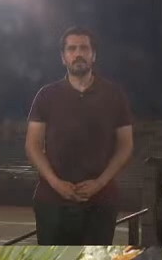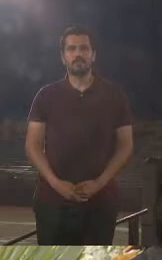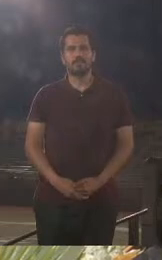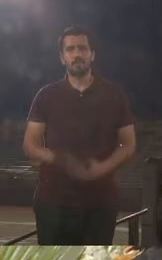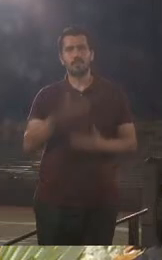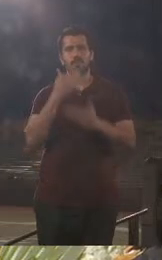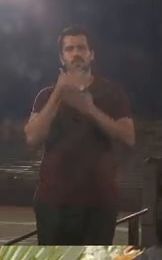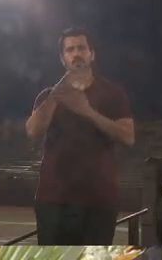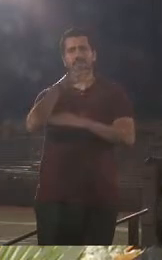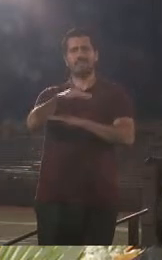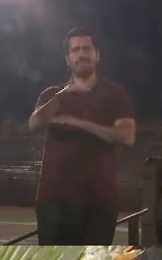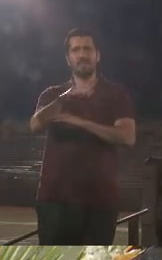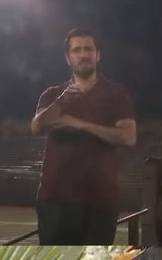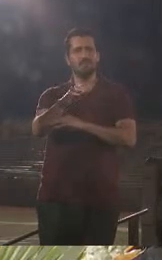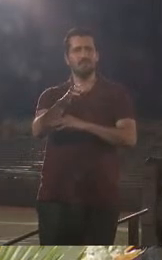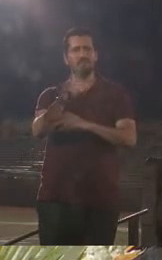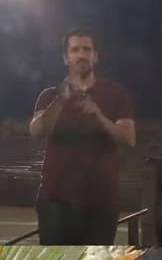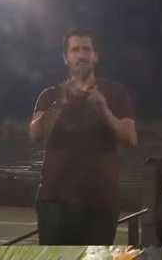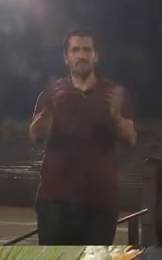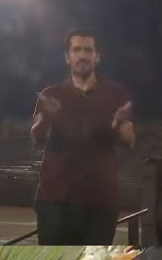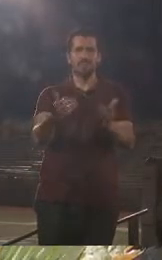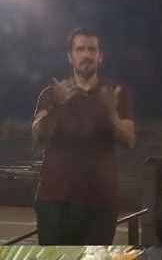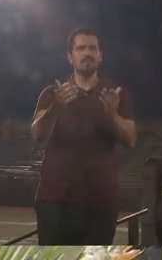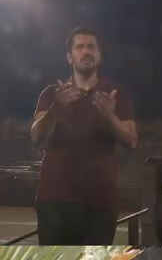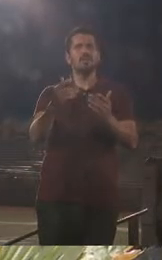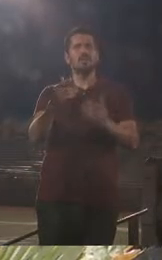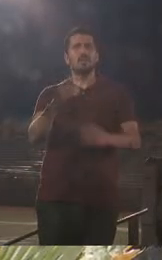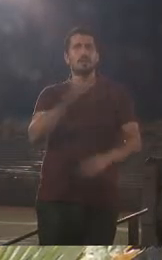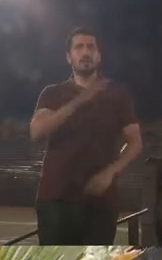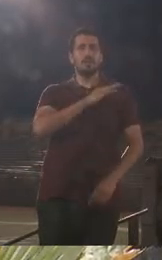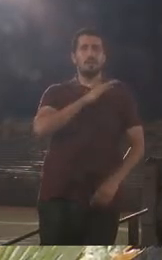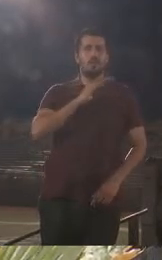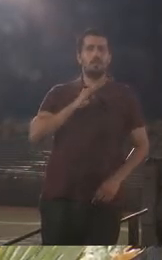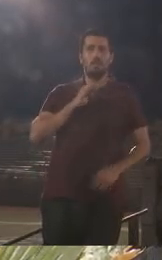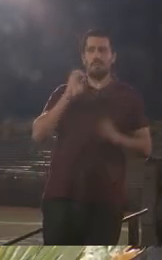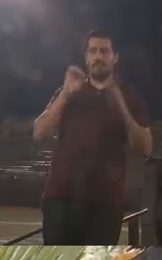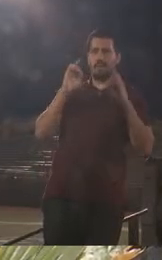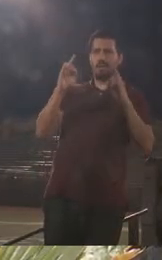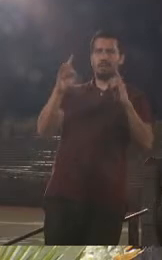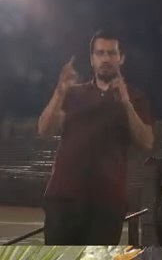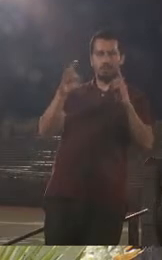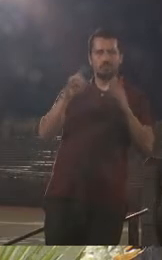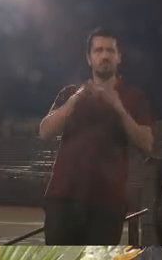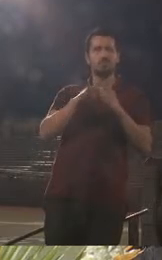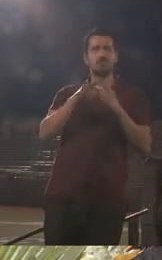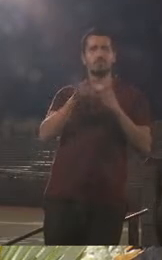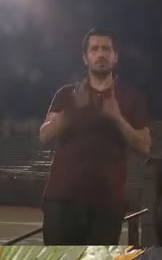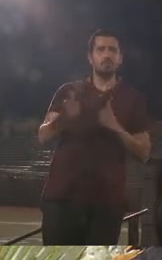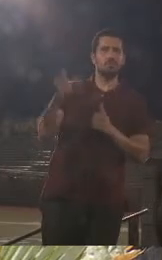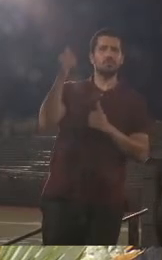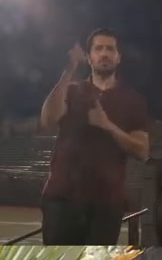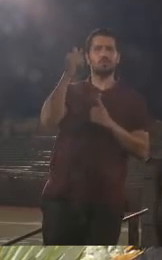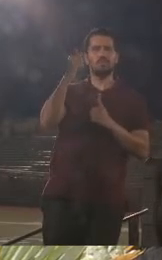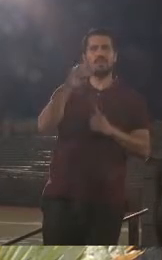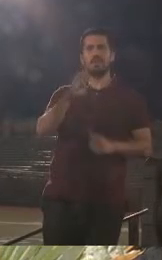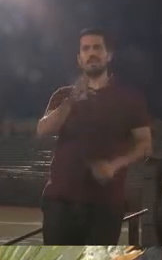Good evening, ladies and gentlemen. On behalf of the Board of Education, Superintendent Dr. Jaime